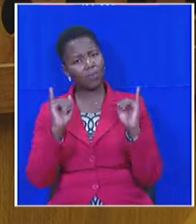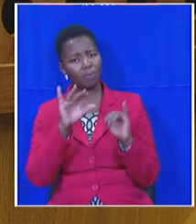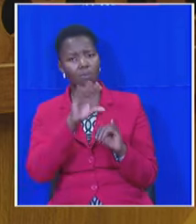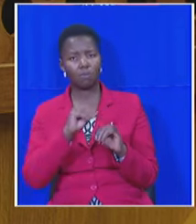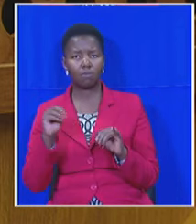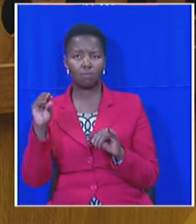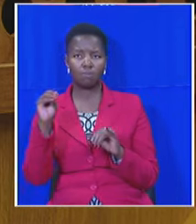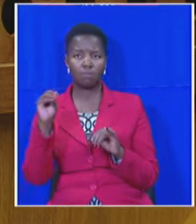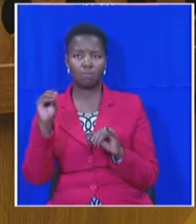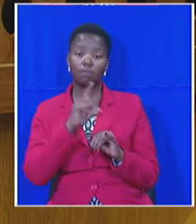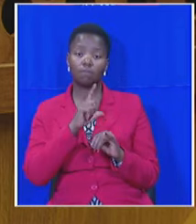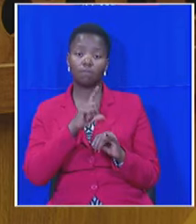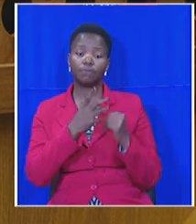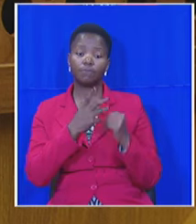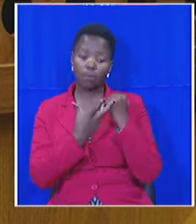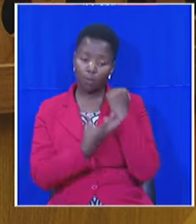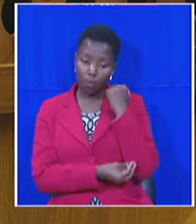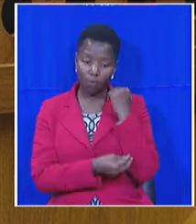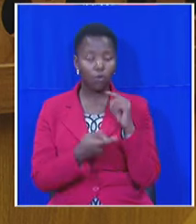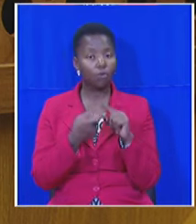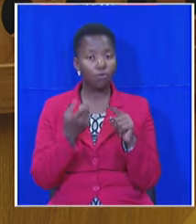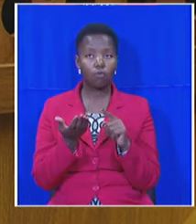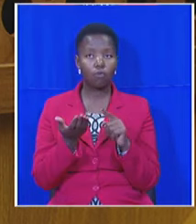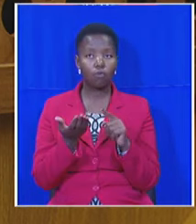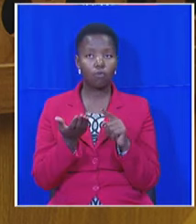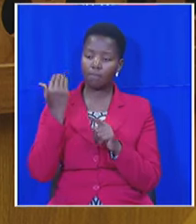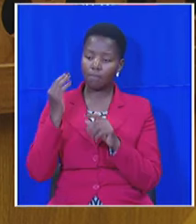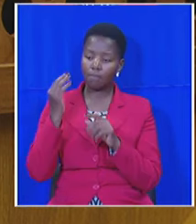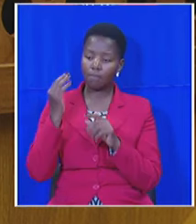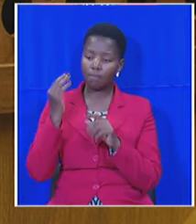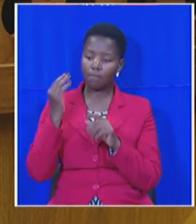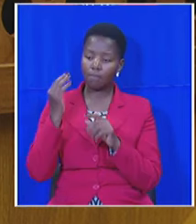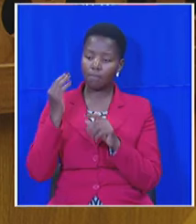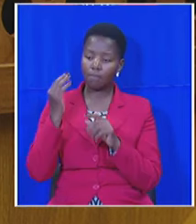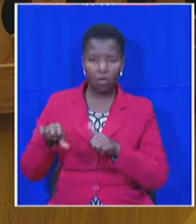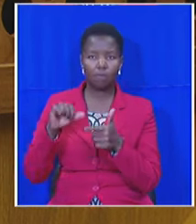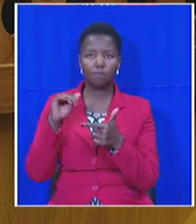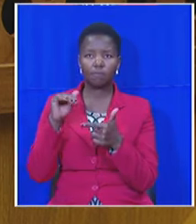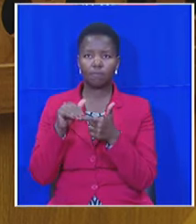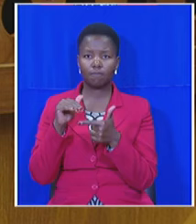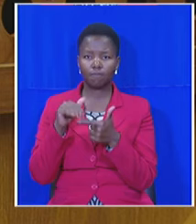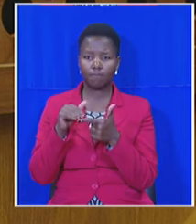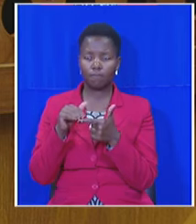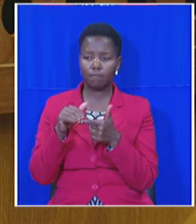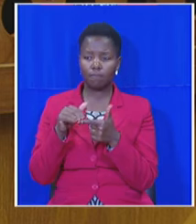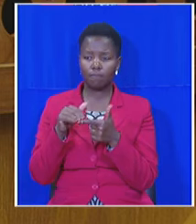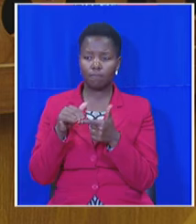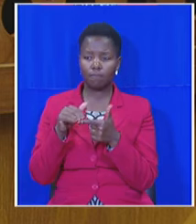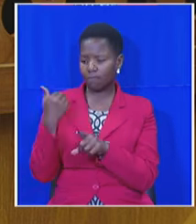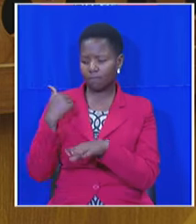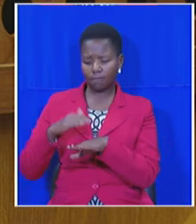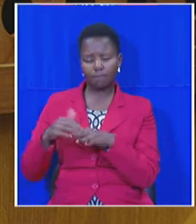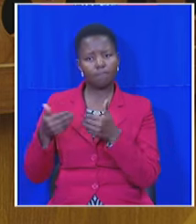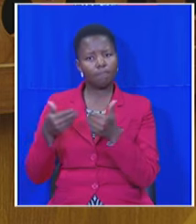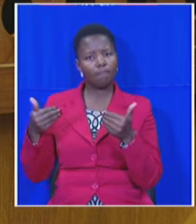by poverty as a result of inferior education and the oppression of apartheid that